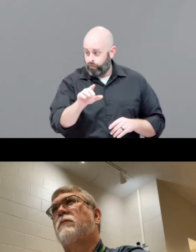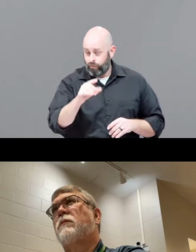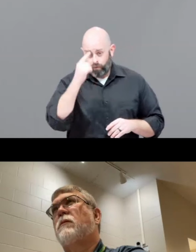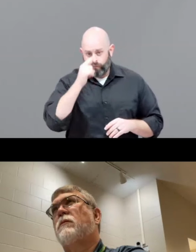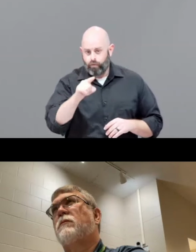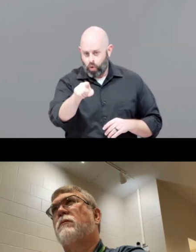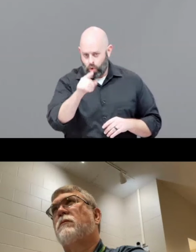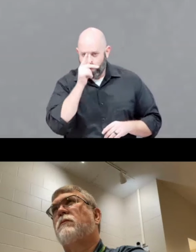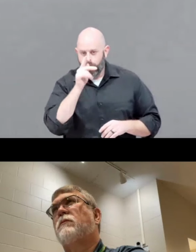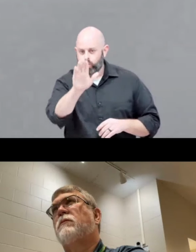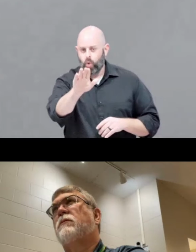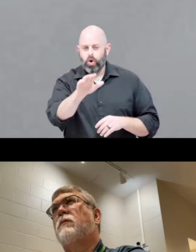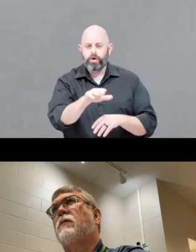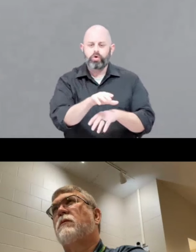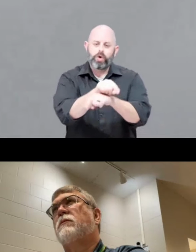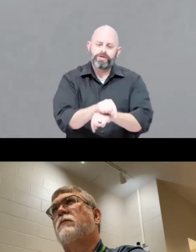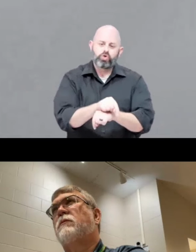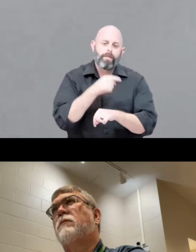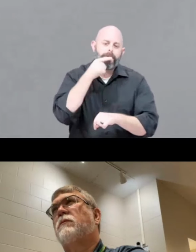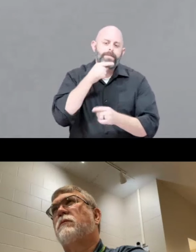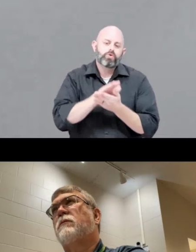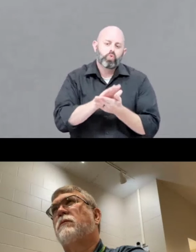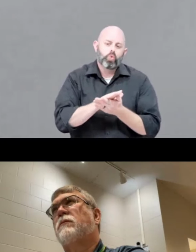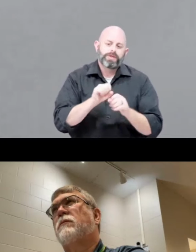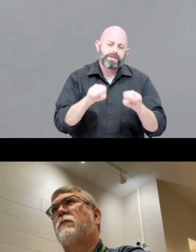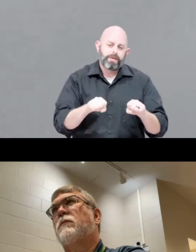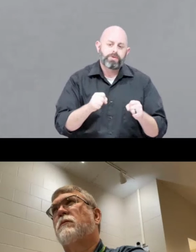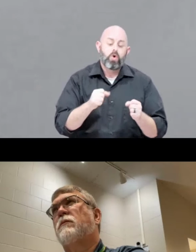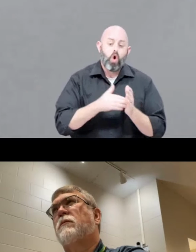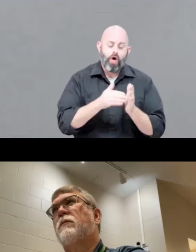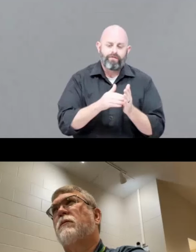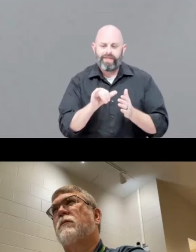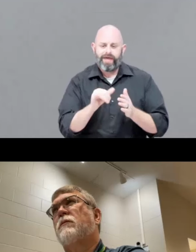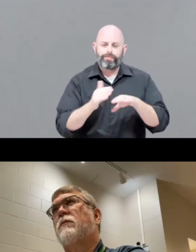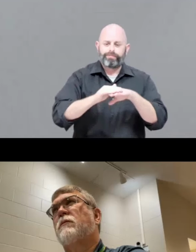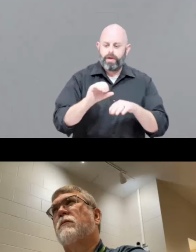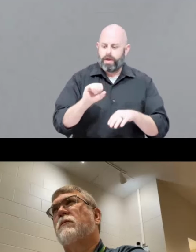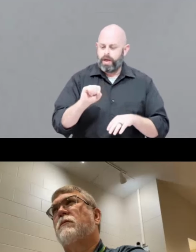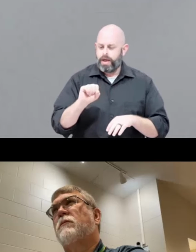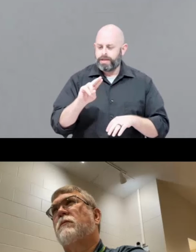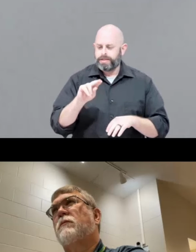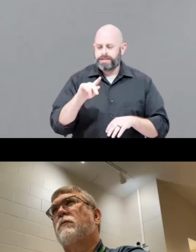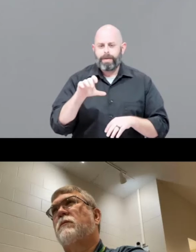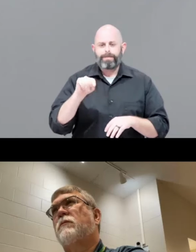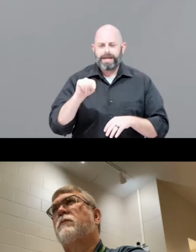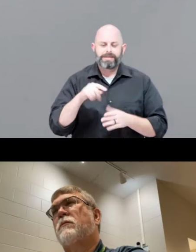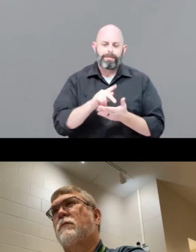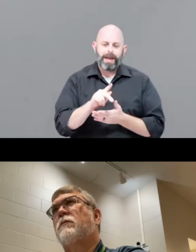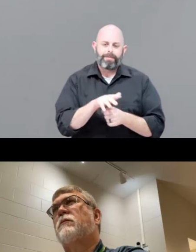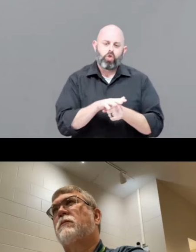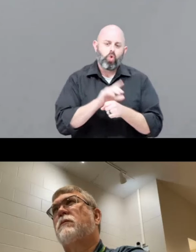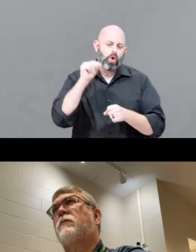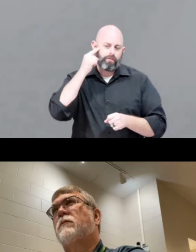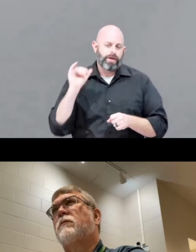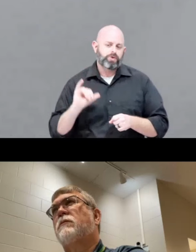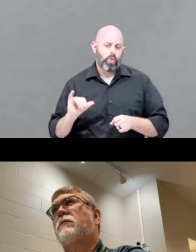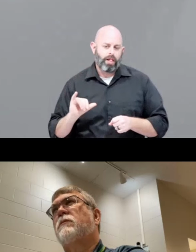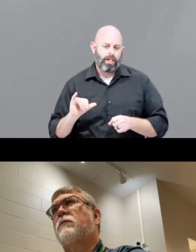traditional public school systems, many times that supplement is paid by the local government as